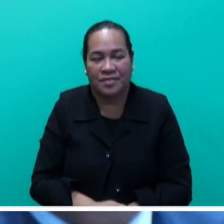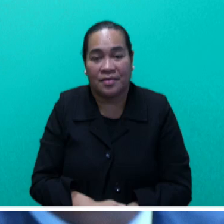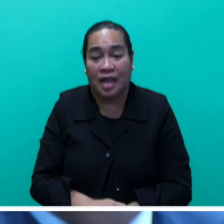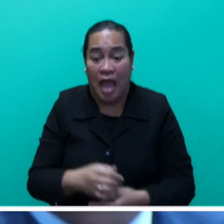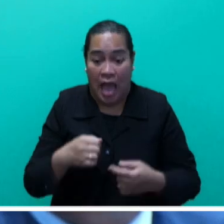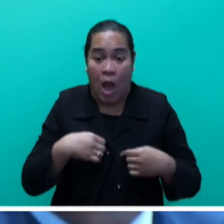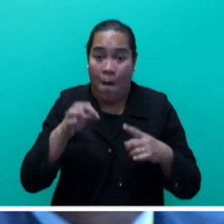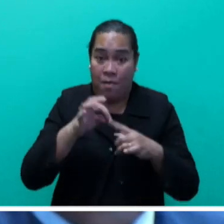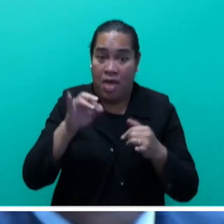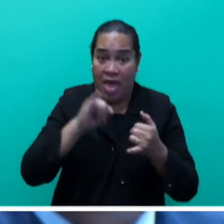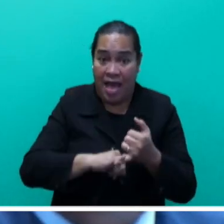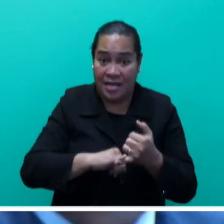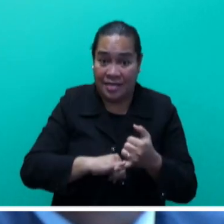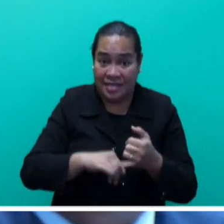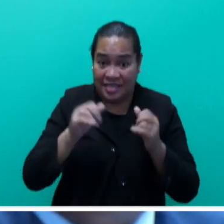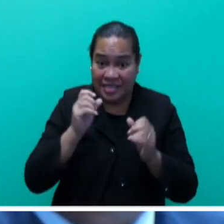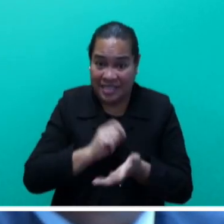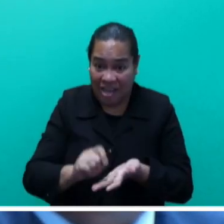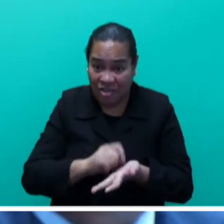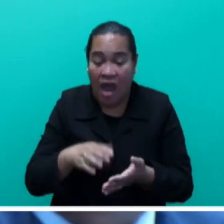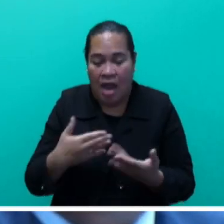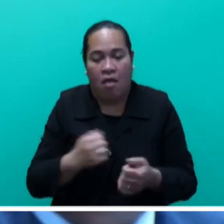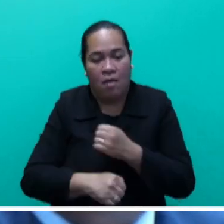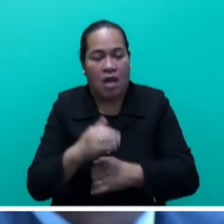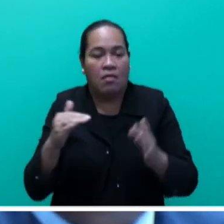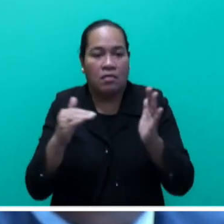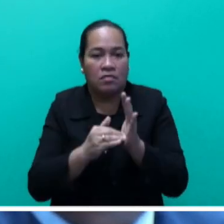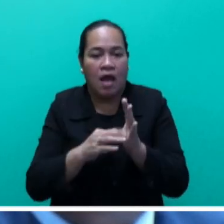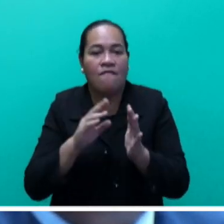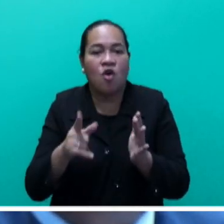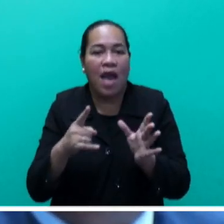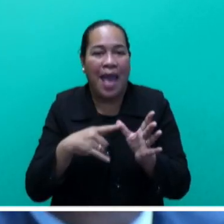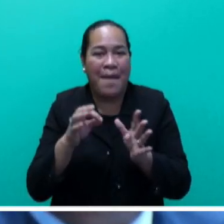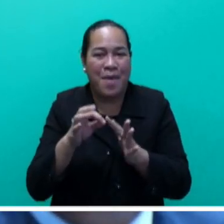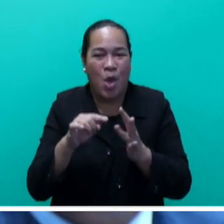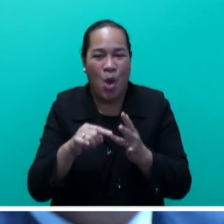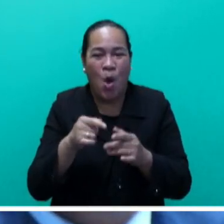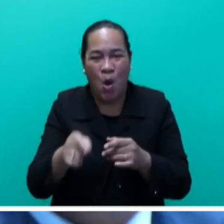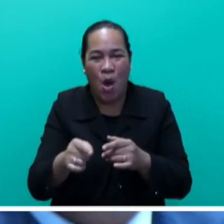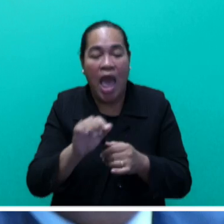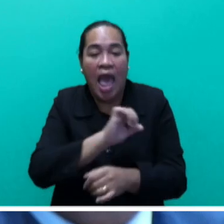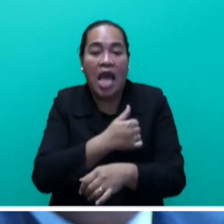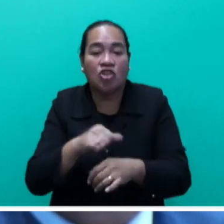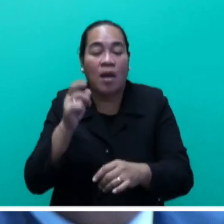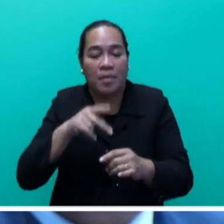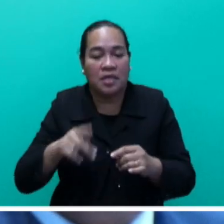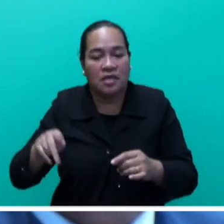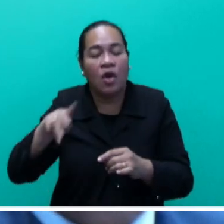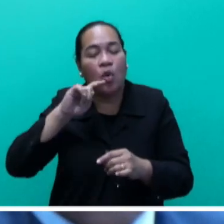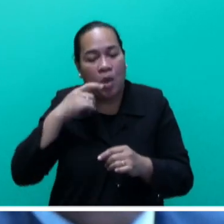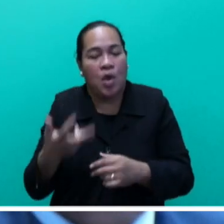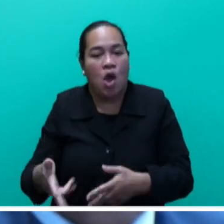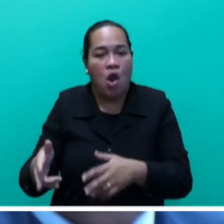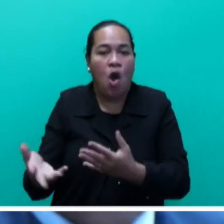our permanent secretary has now taken over the chair of the APO, Asia Pacific, and we are going to host the Asian